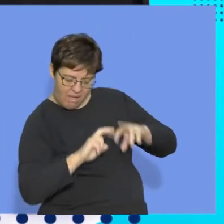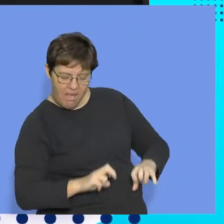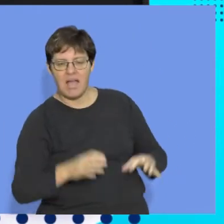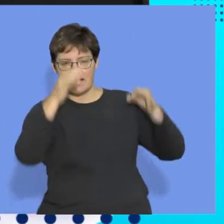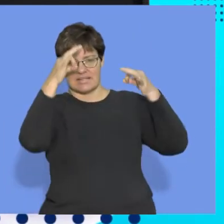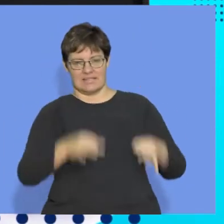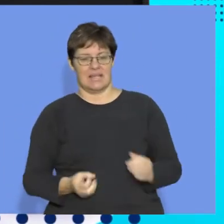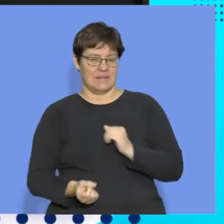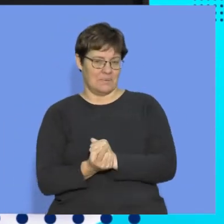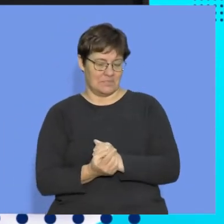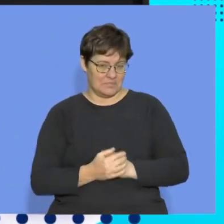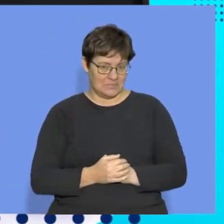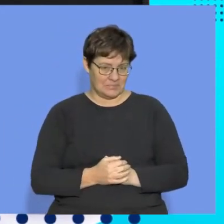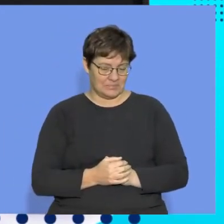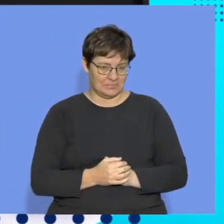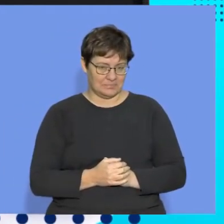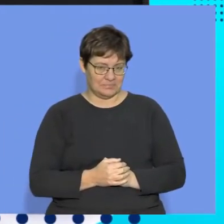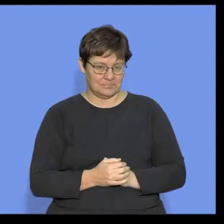conclusion. Fantastic.